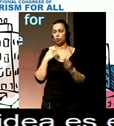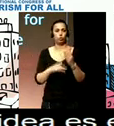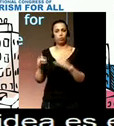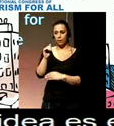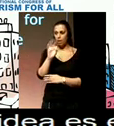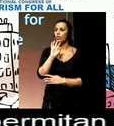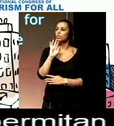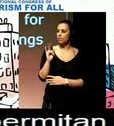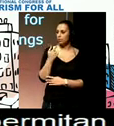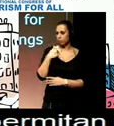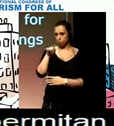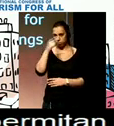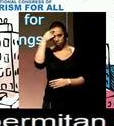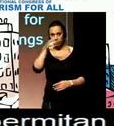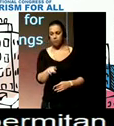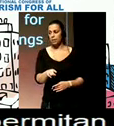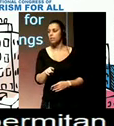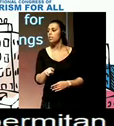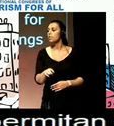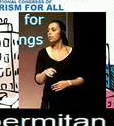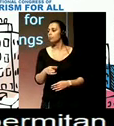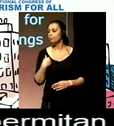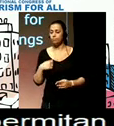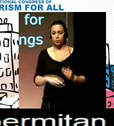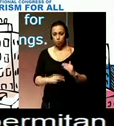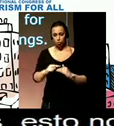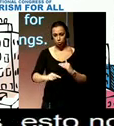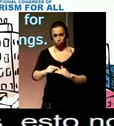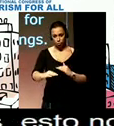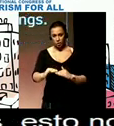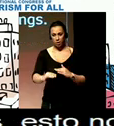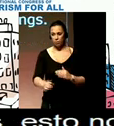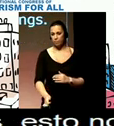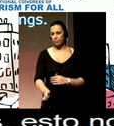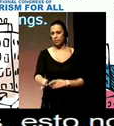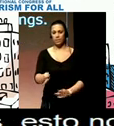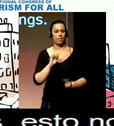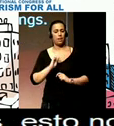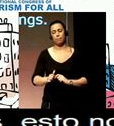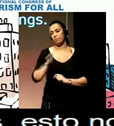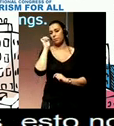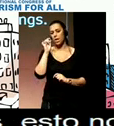Yes, is maybe obvious. The street paving